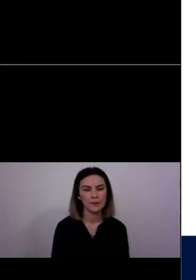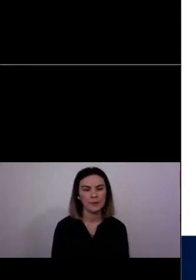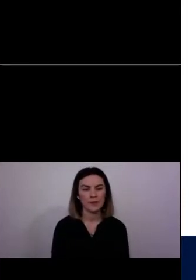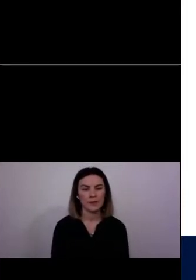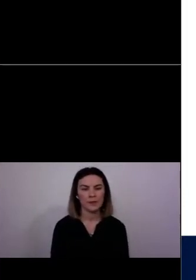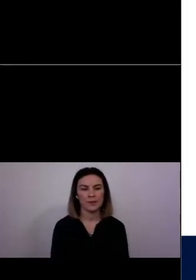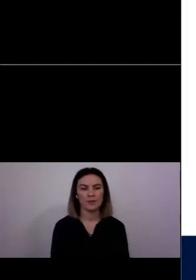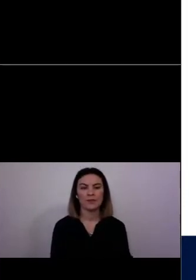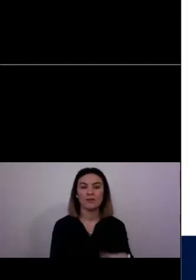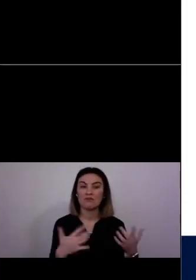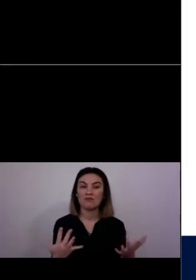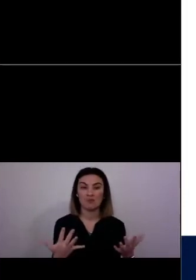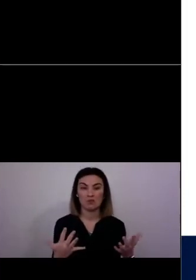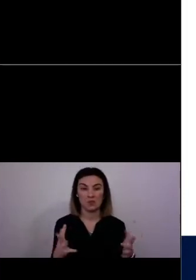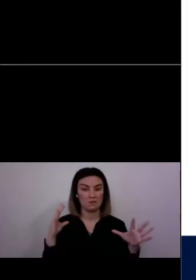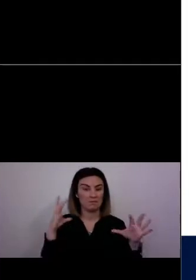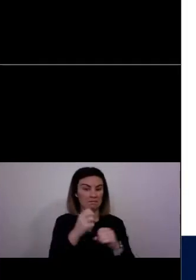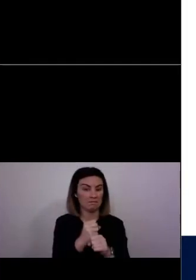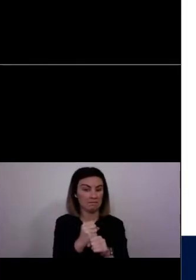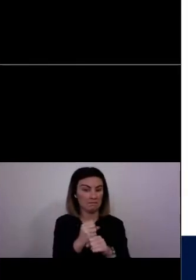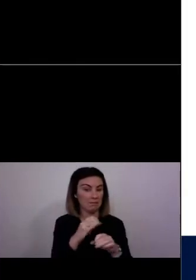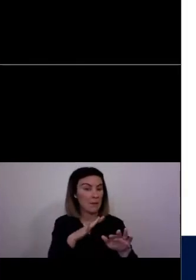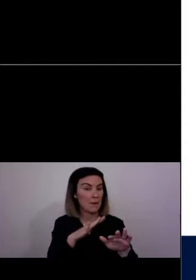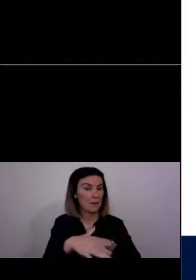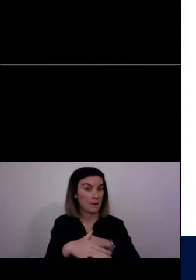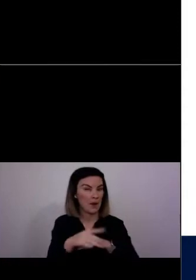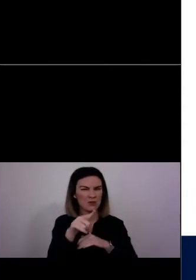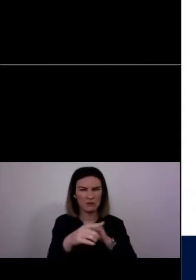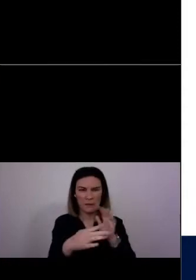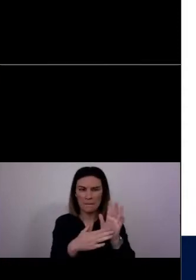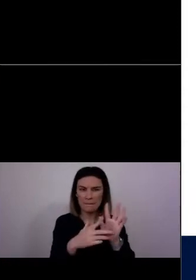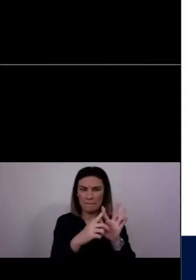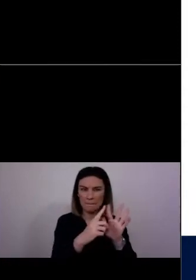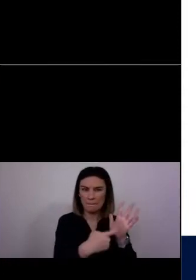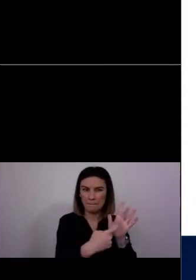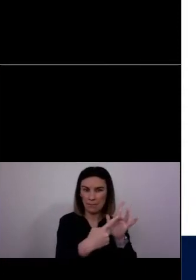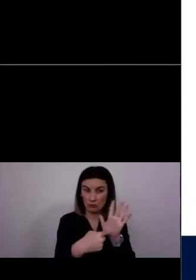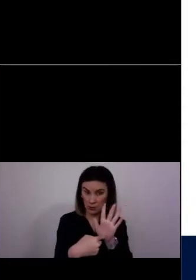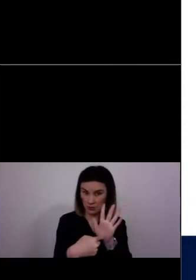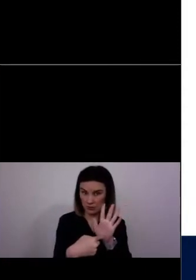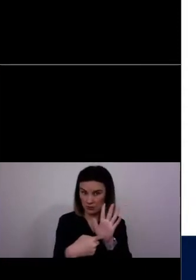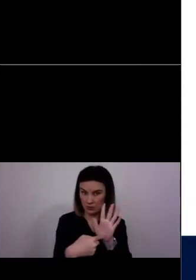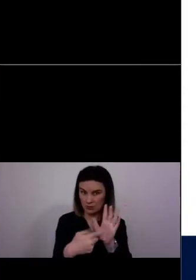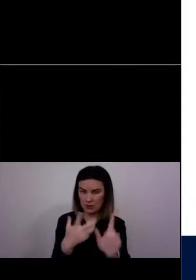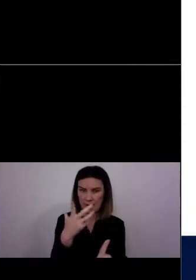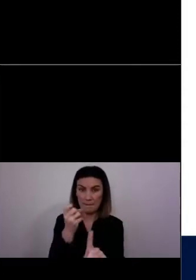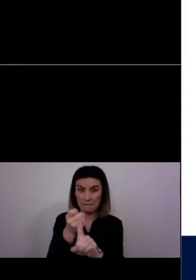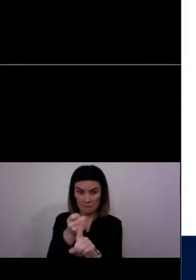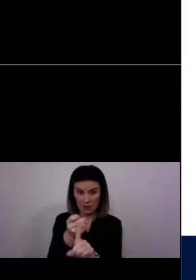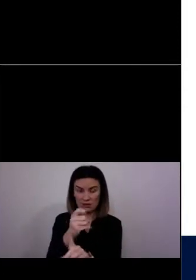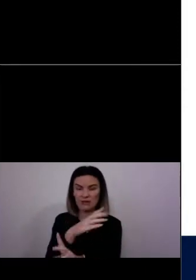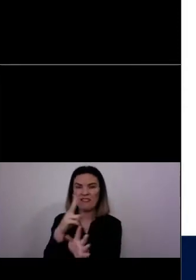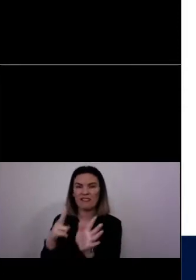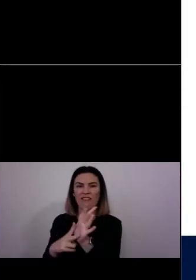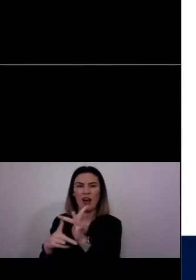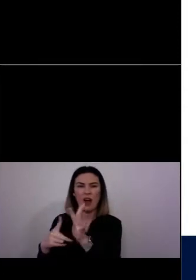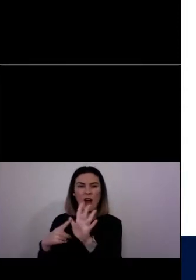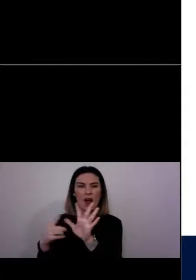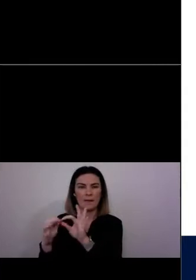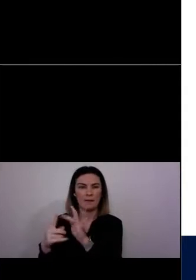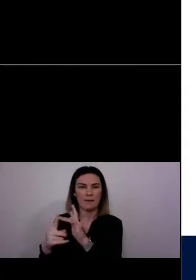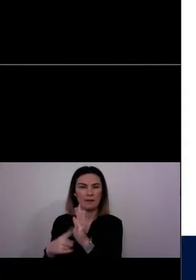So just a recap about the merit, impact, and viability sections, just to have